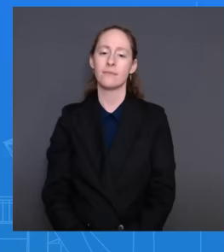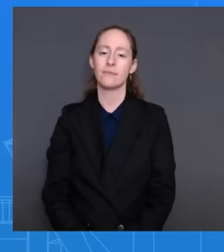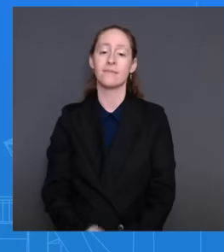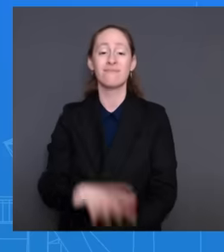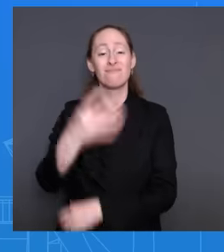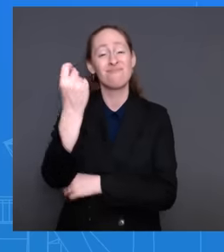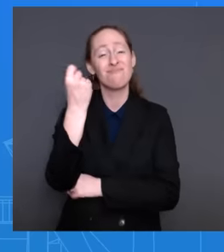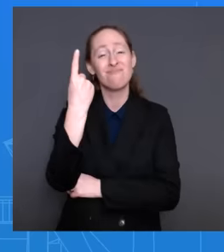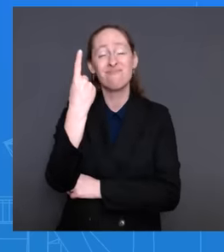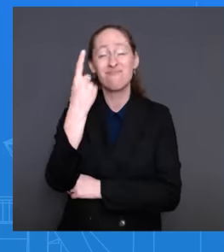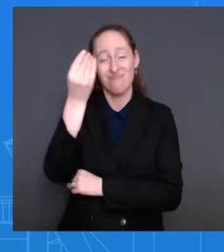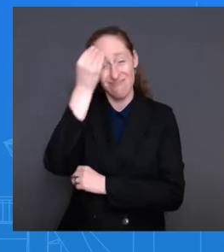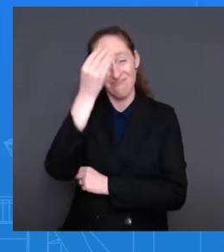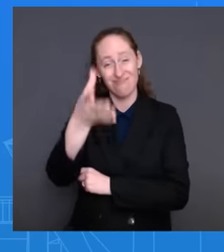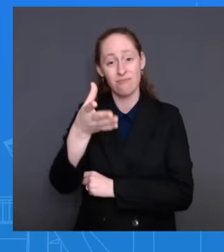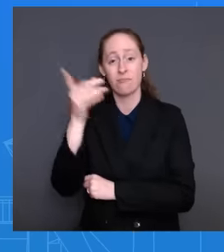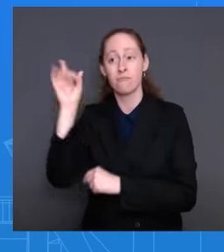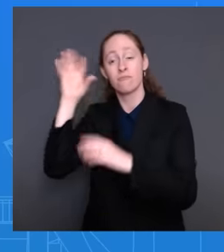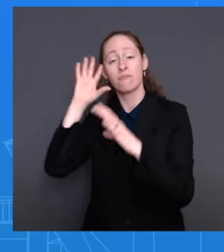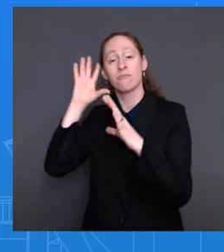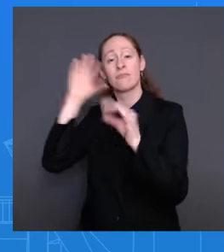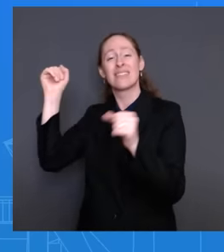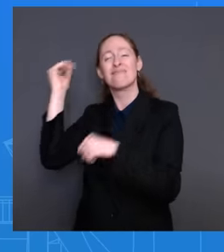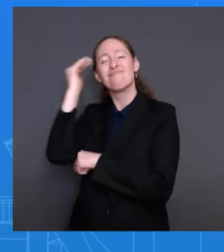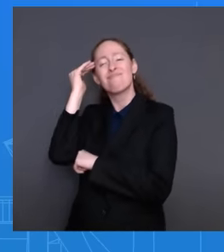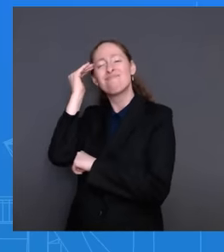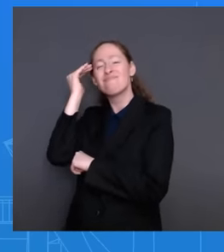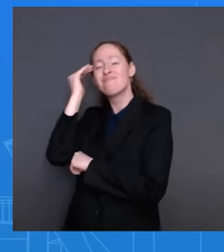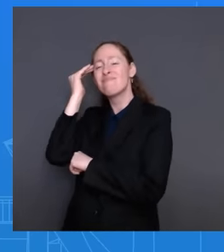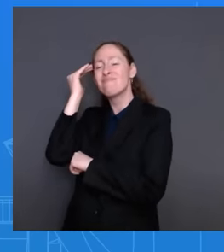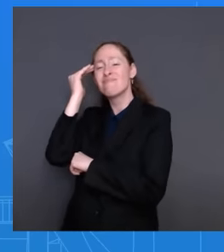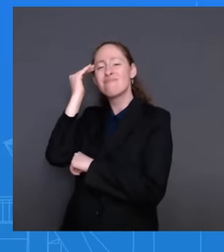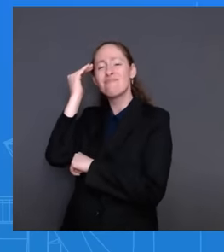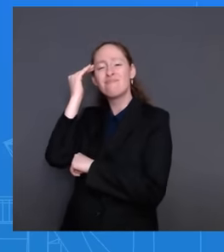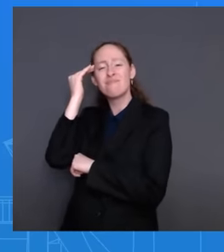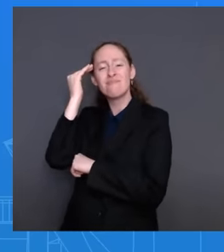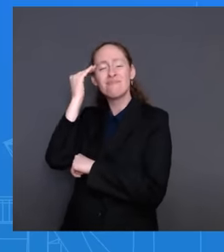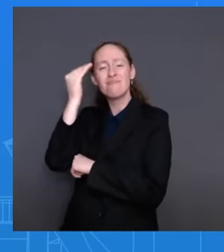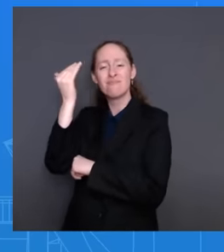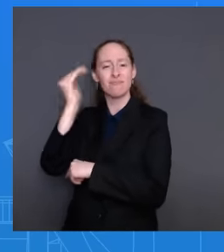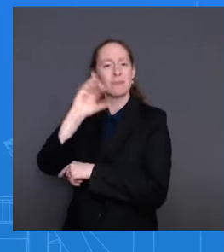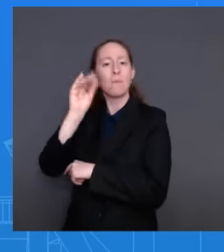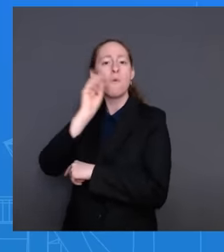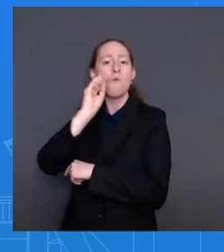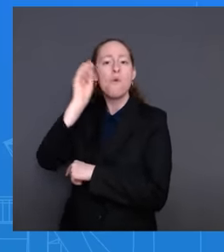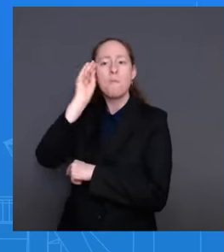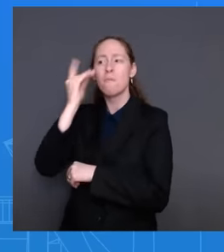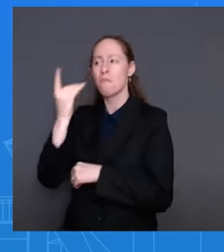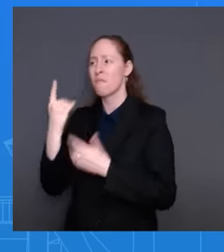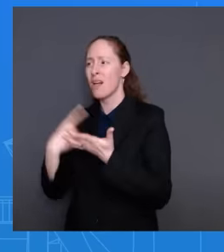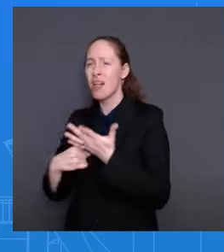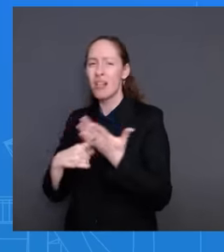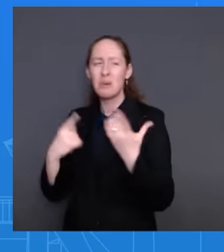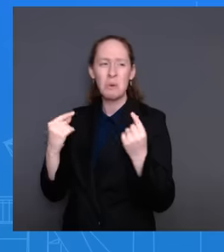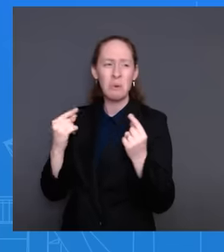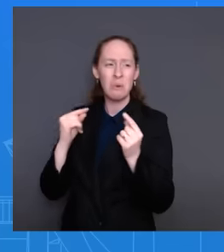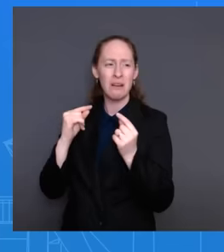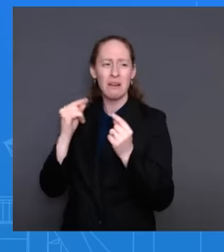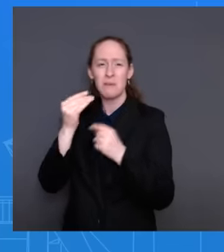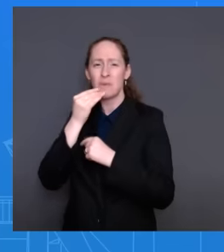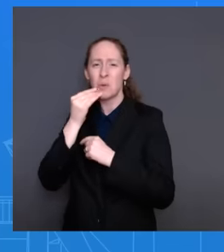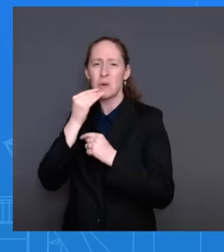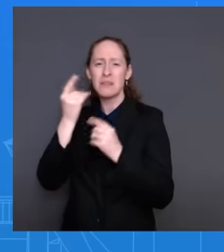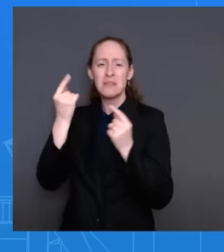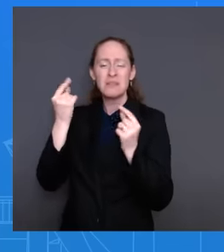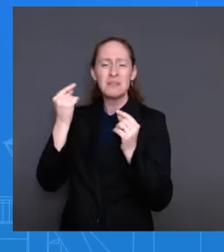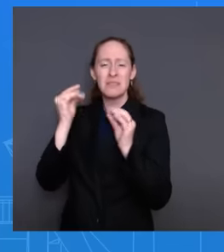table in this country, because that's his lived experience, and that's the way that he approaches these economic policy questions. And so